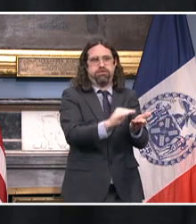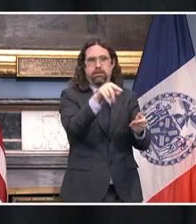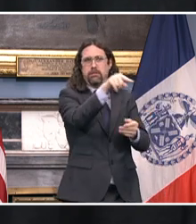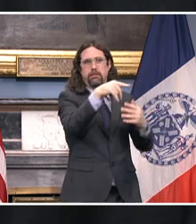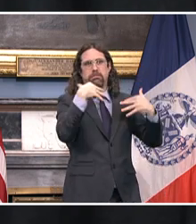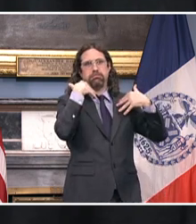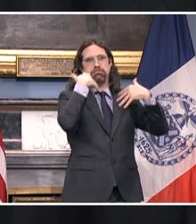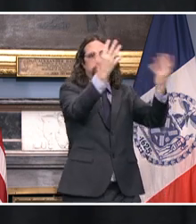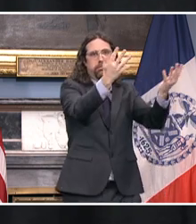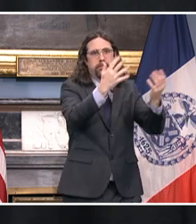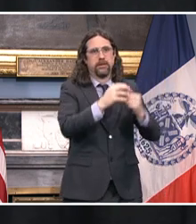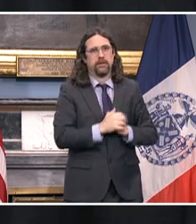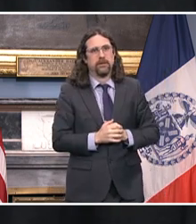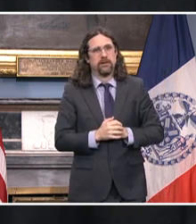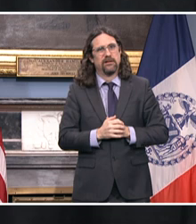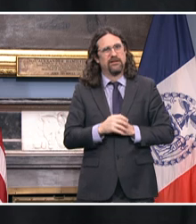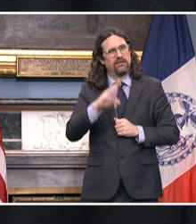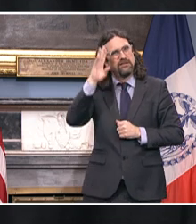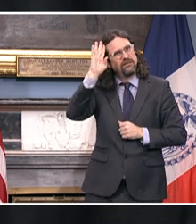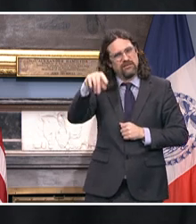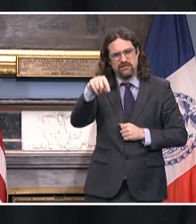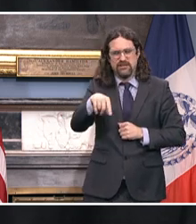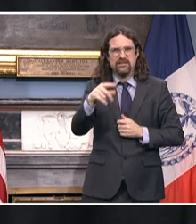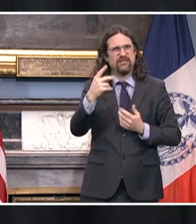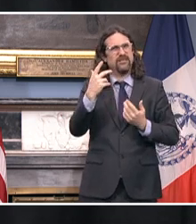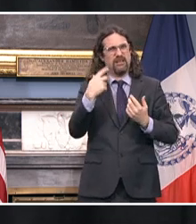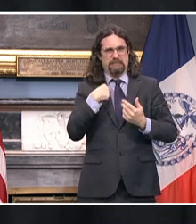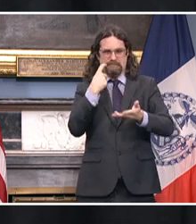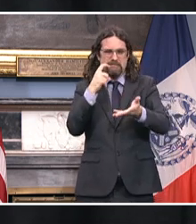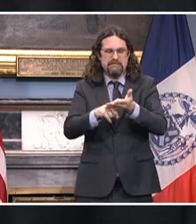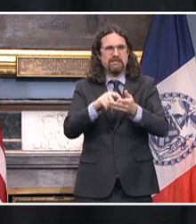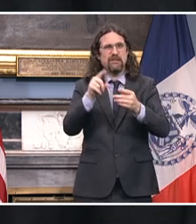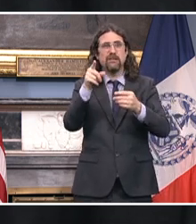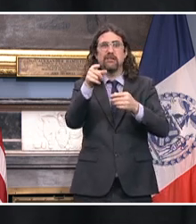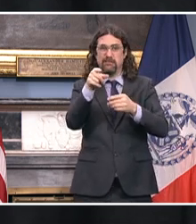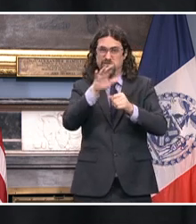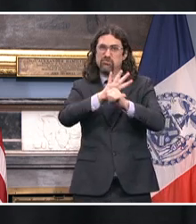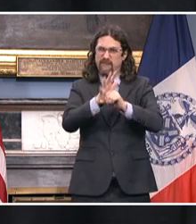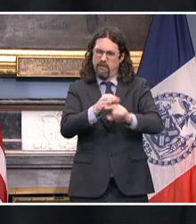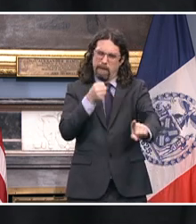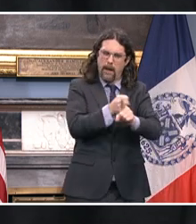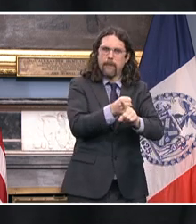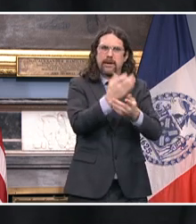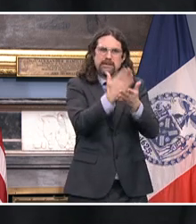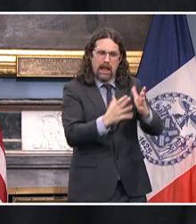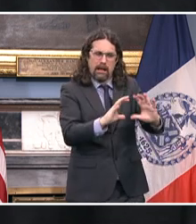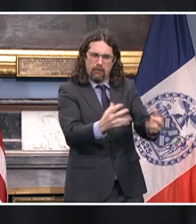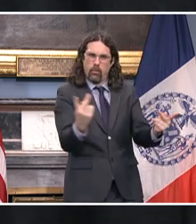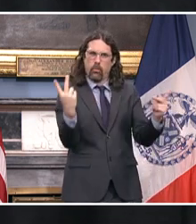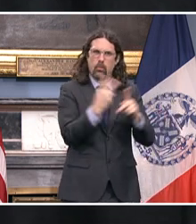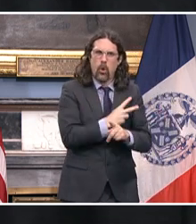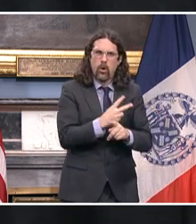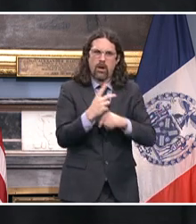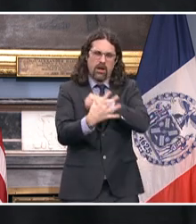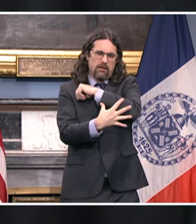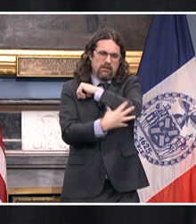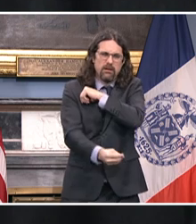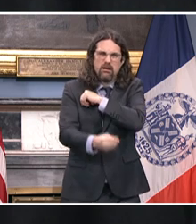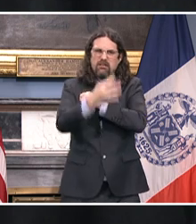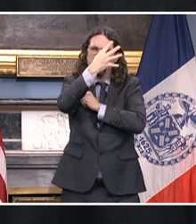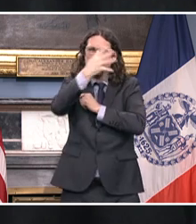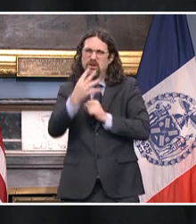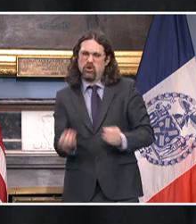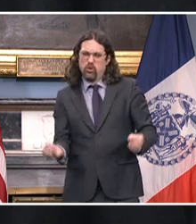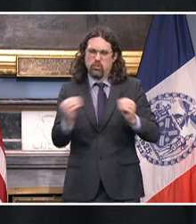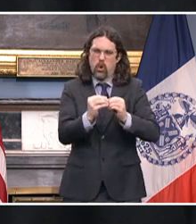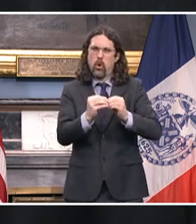get it regardless of zip code, regardless of background, regardless of ability to pay. No one will be turned away. That's what we